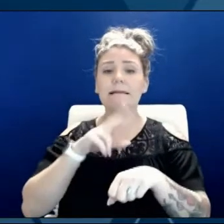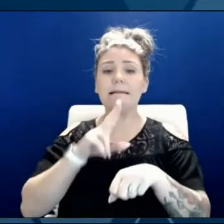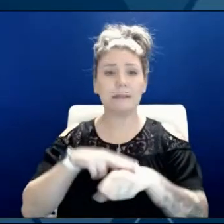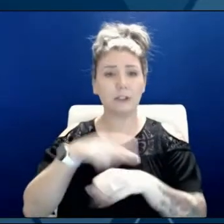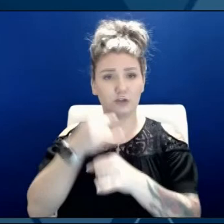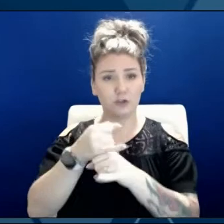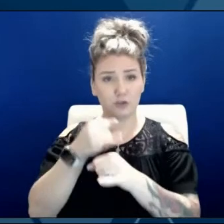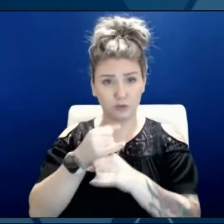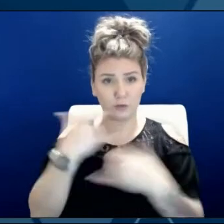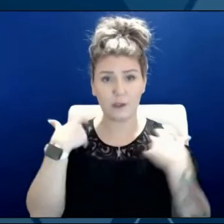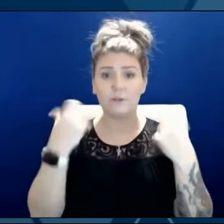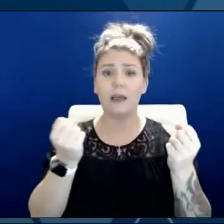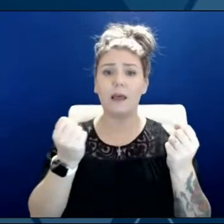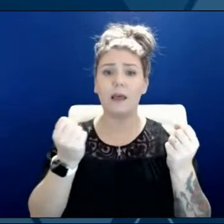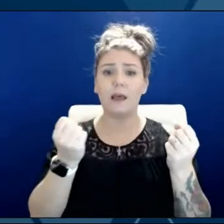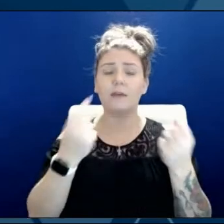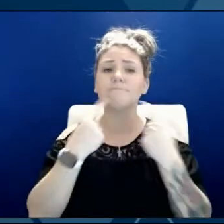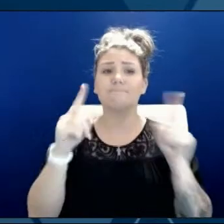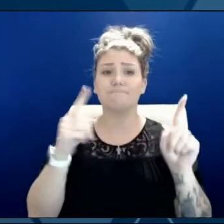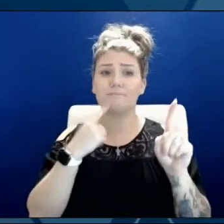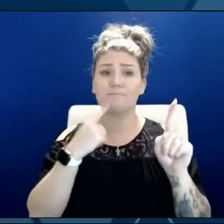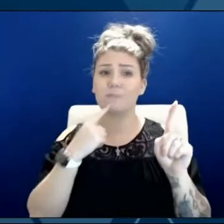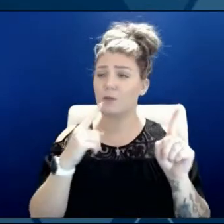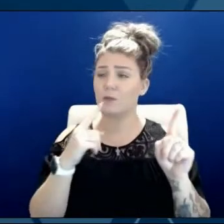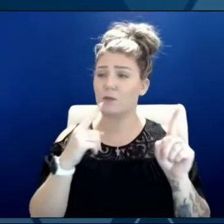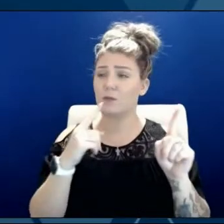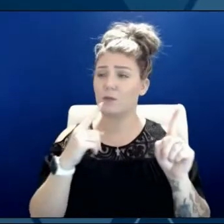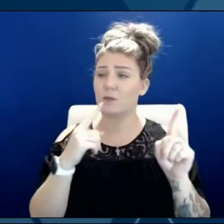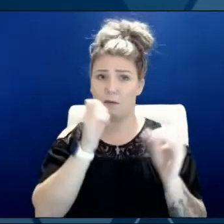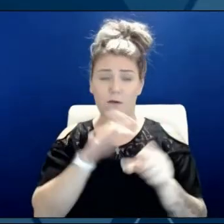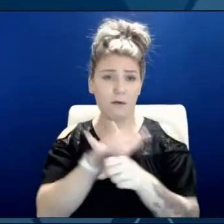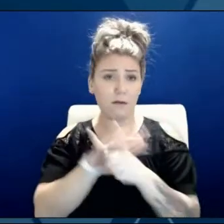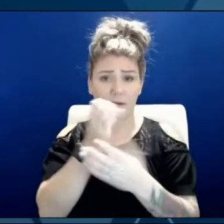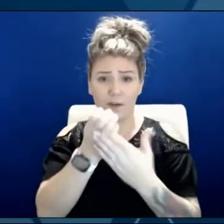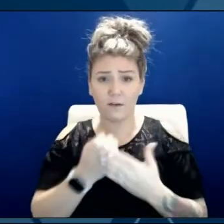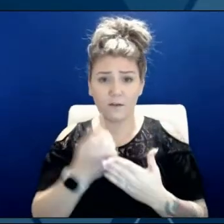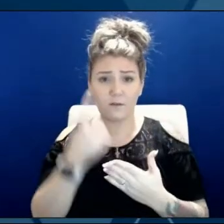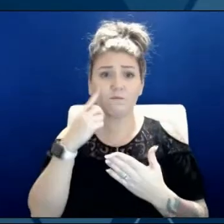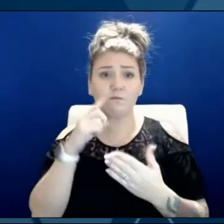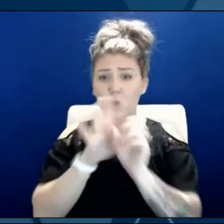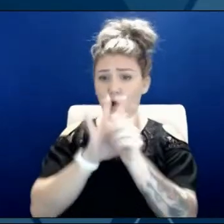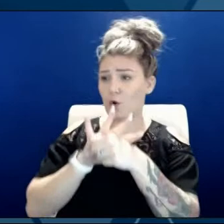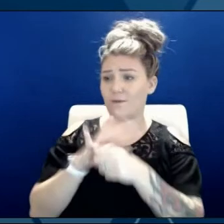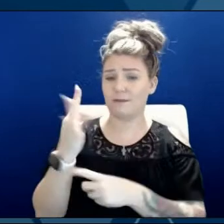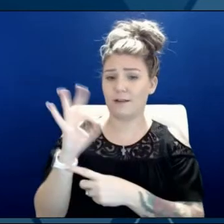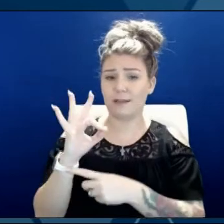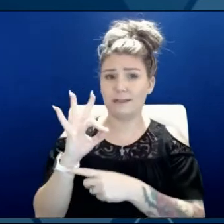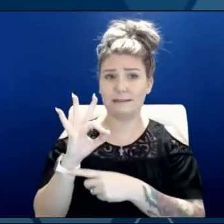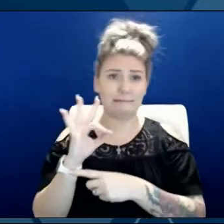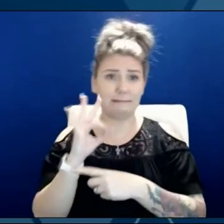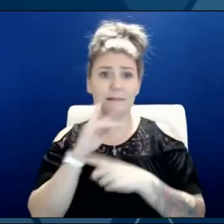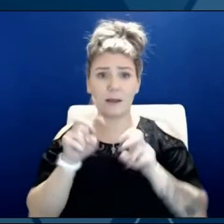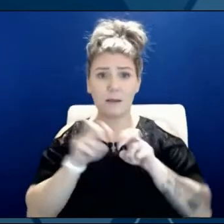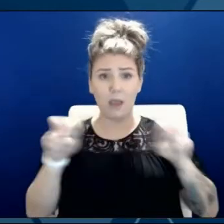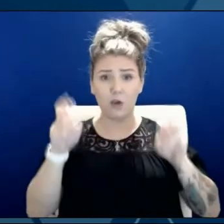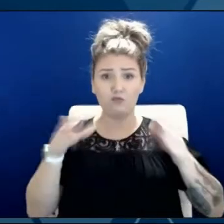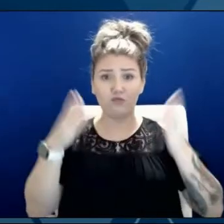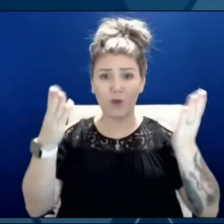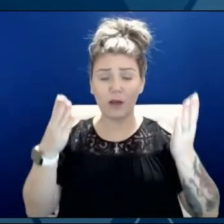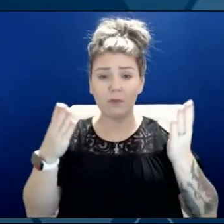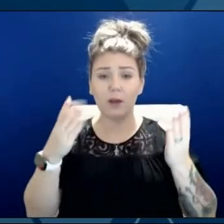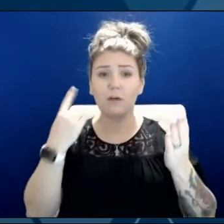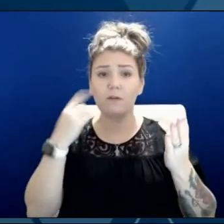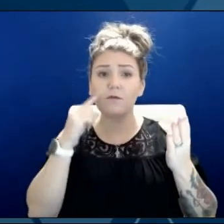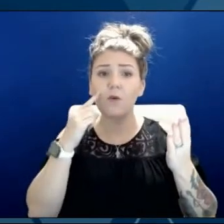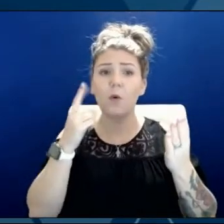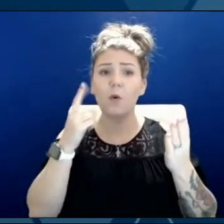there was insufficient evidence for their COVID-19 treatment guidelines panel to recommend either for or against ivermectin to